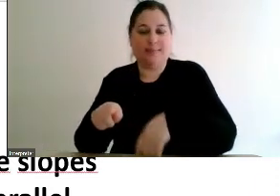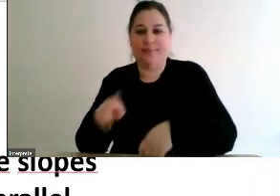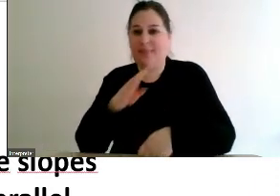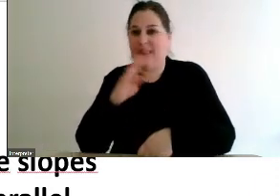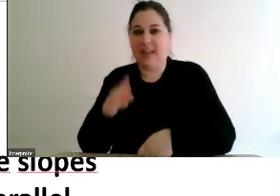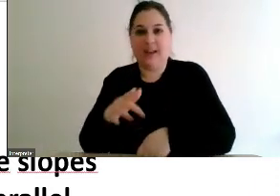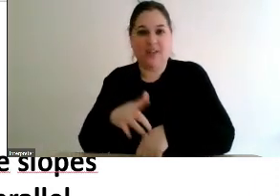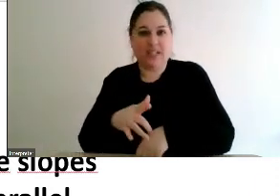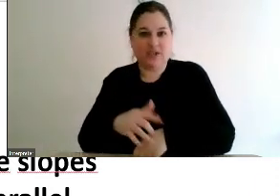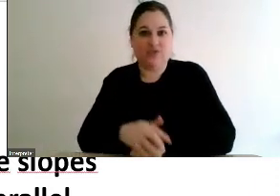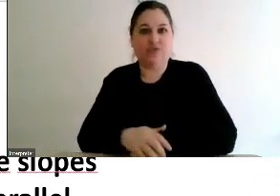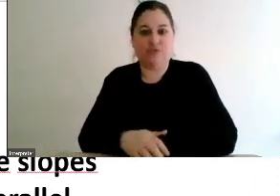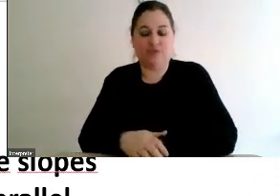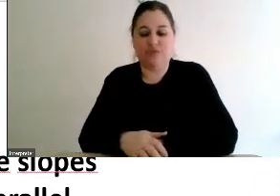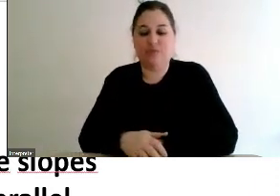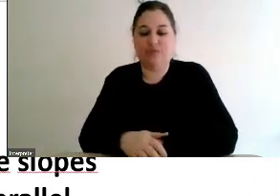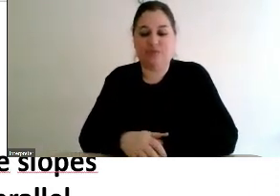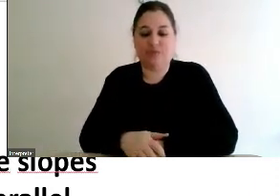different